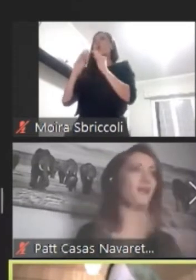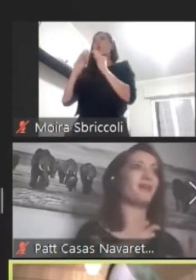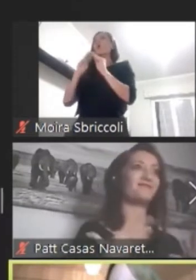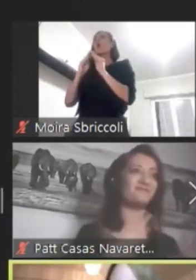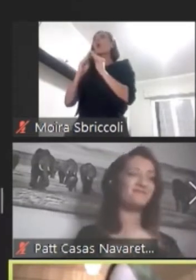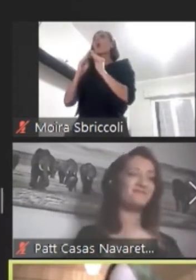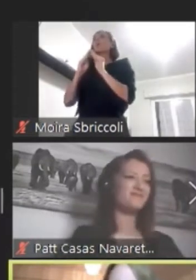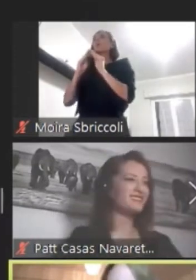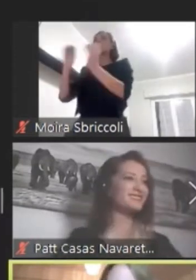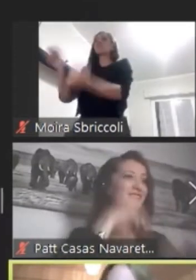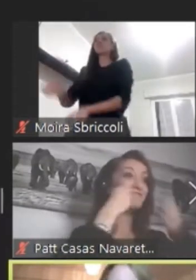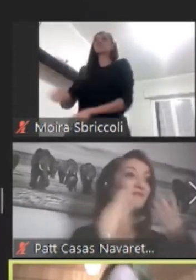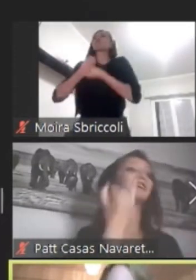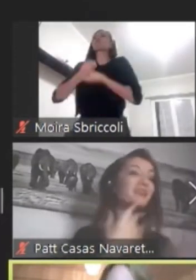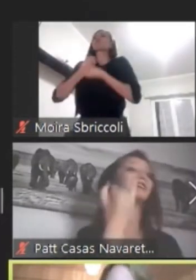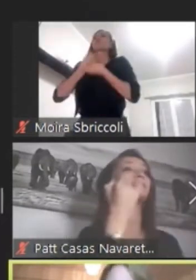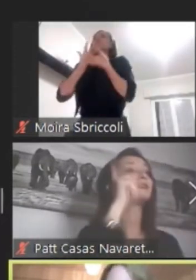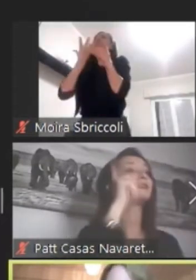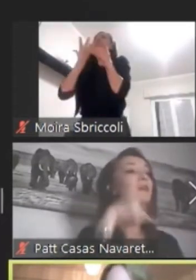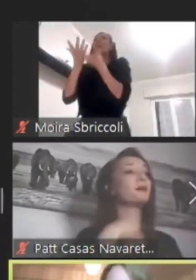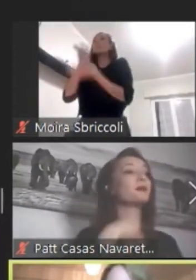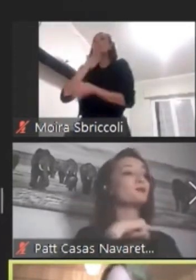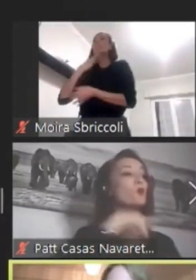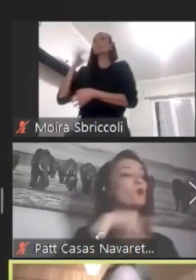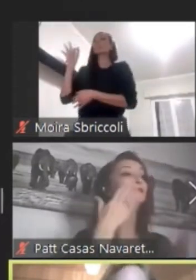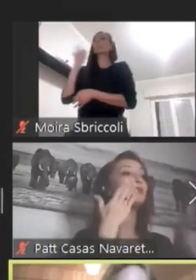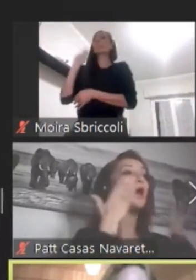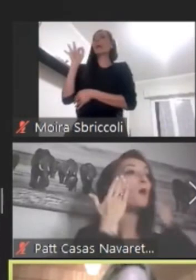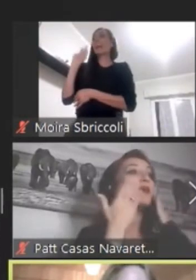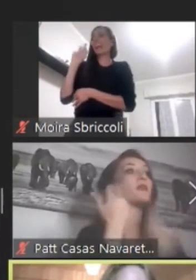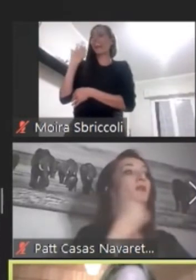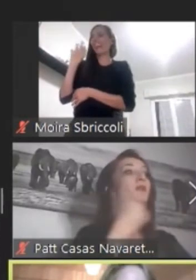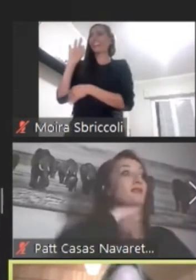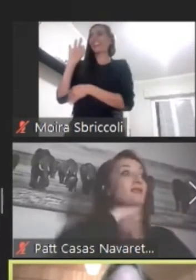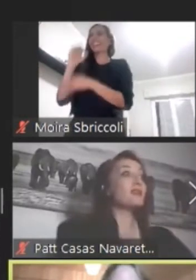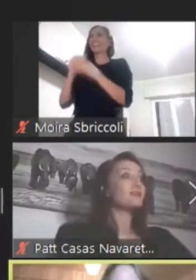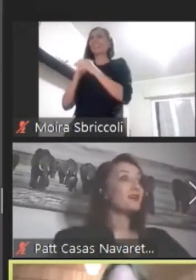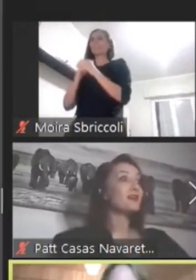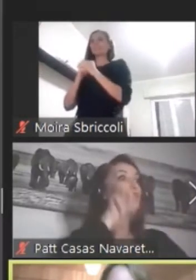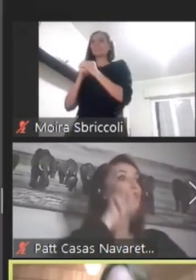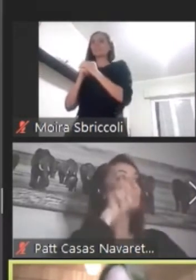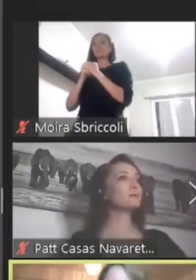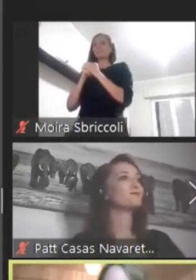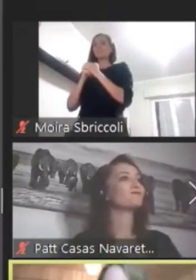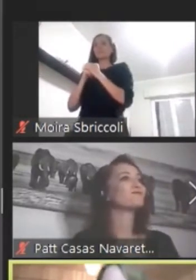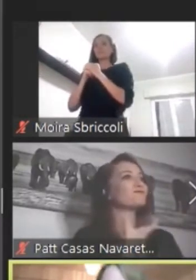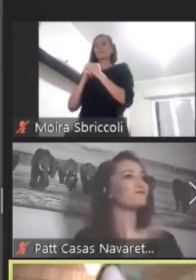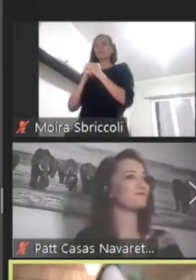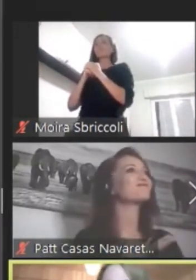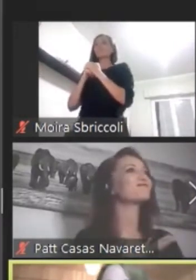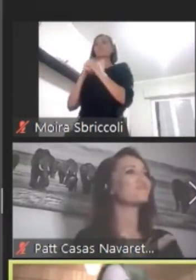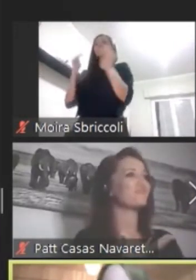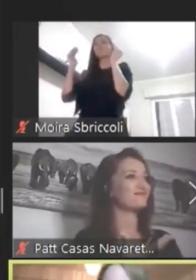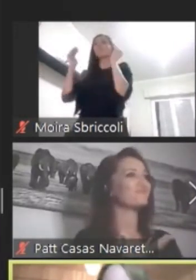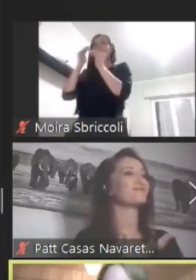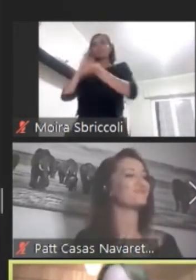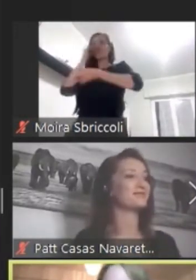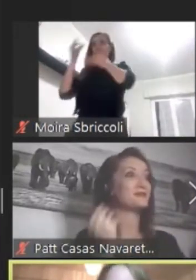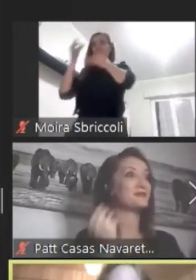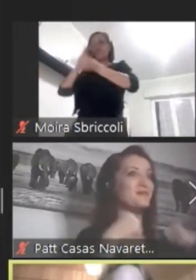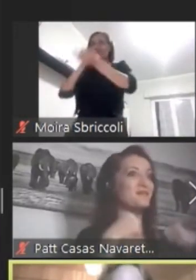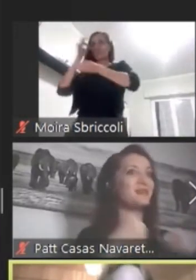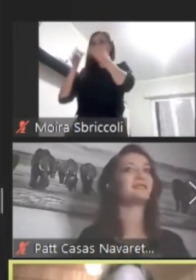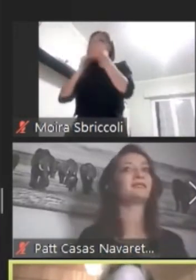life. So we're going to be talking about one of the greatest products, which is